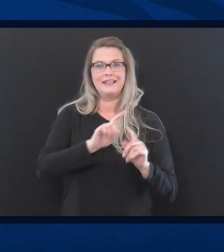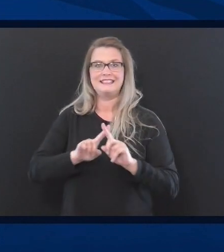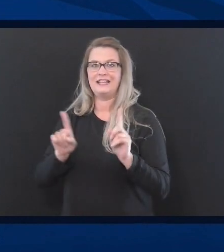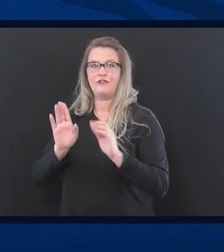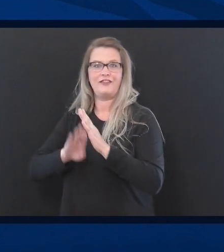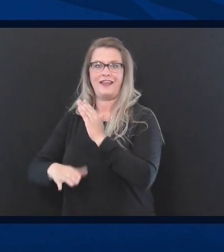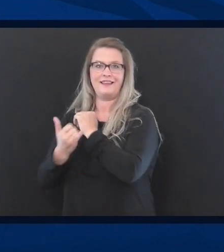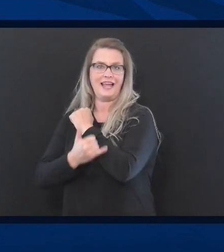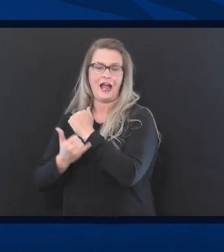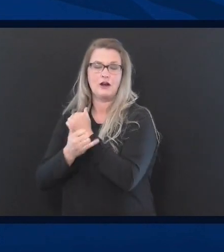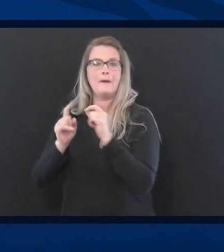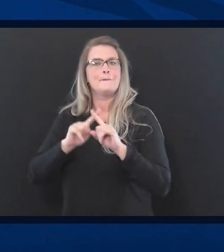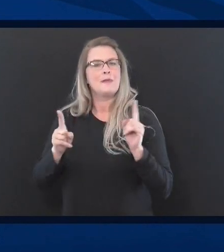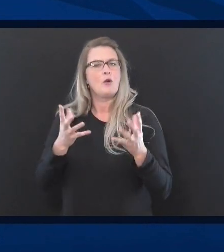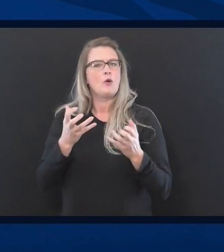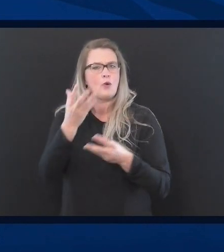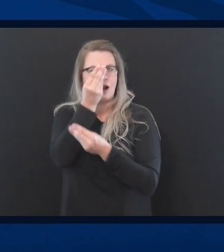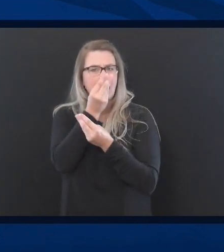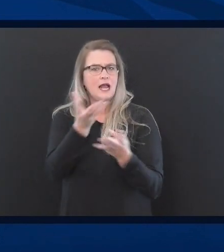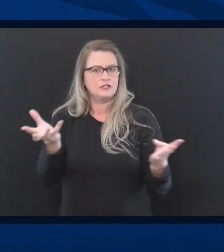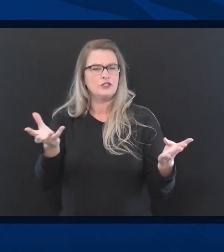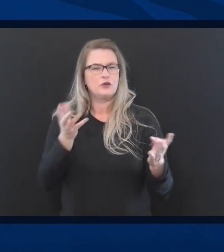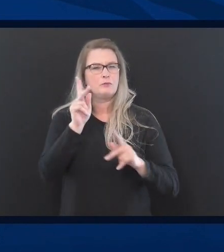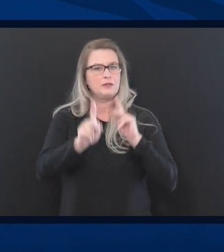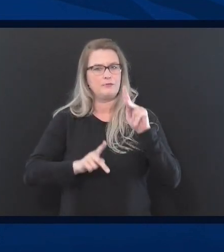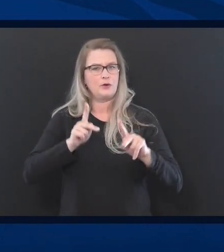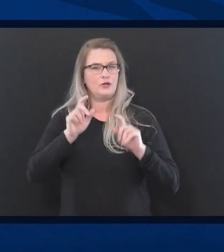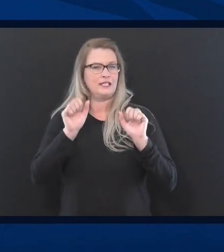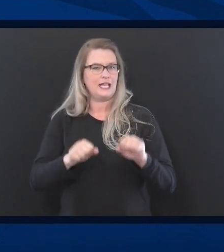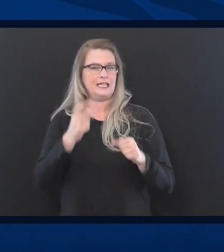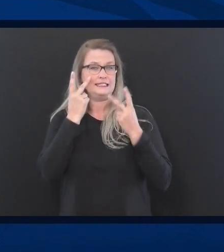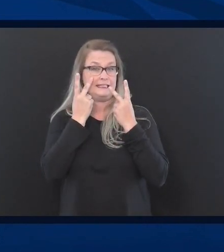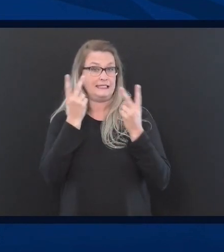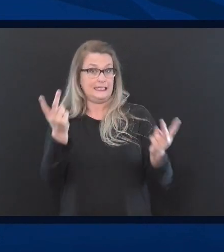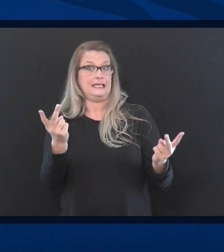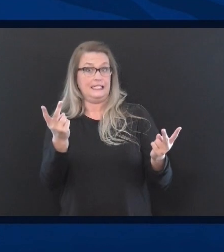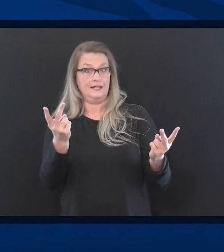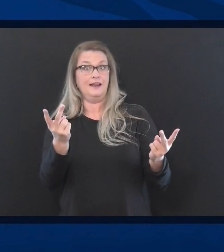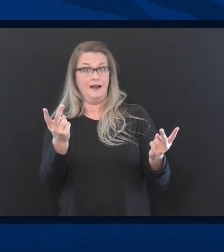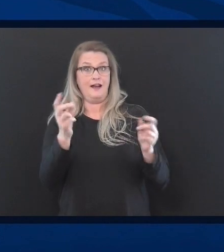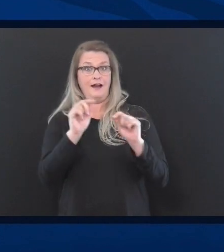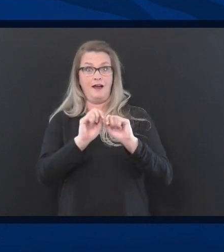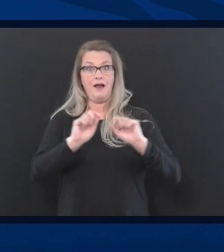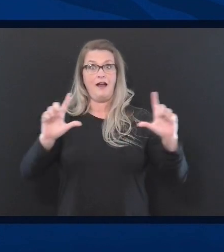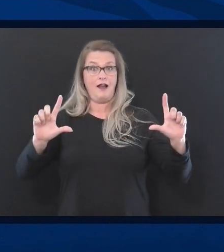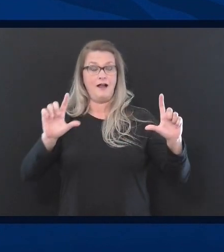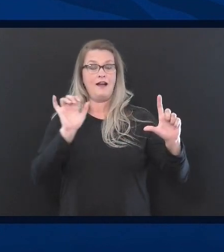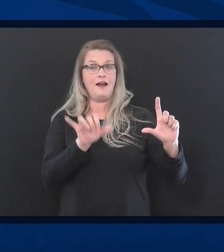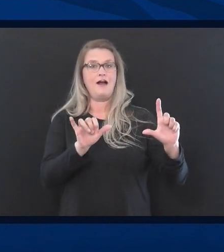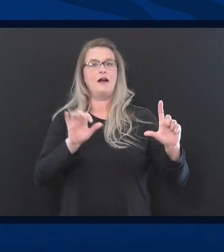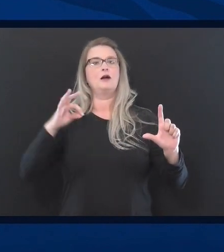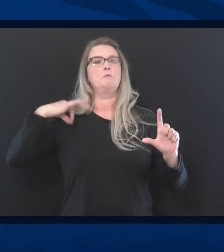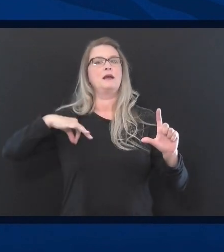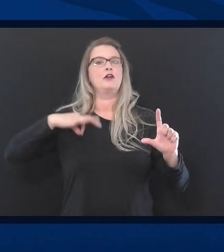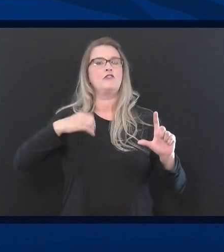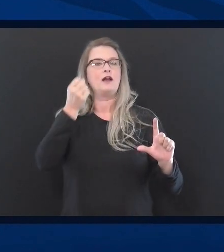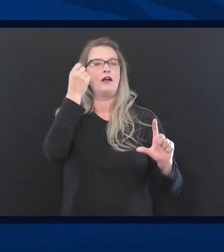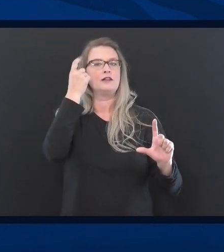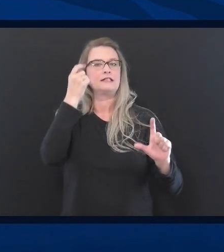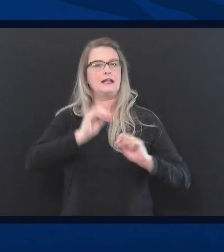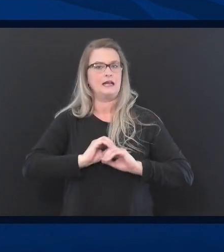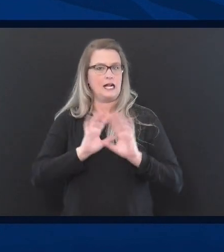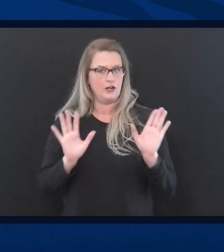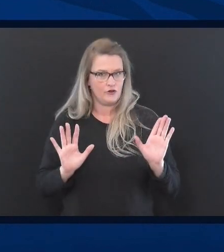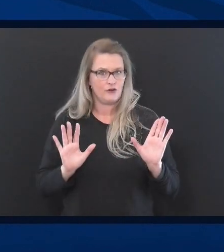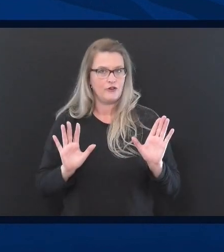are. But we wanted to get this out so people could see this and could benefit from understanding this. And I'm